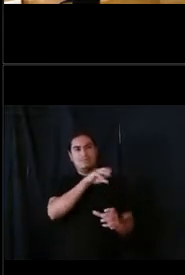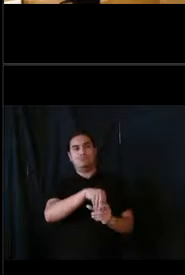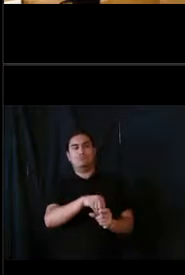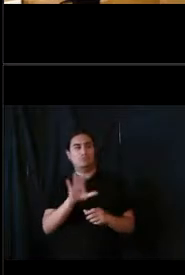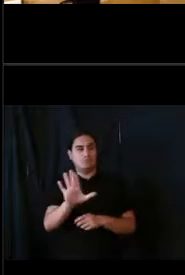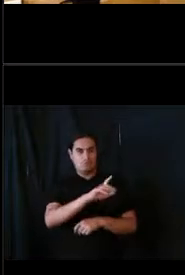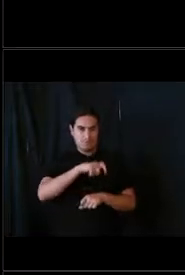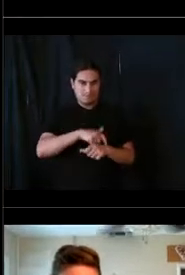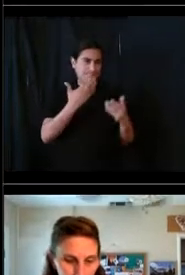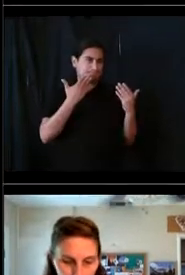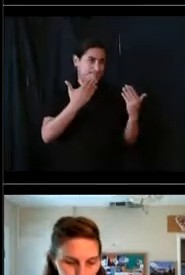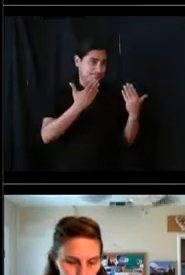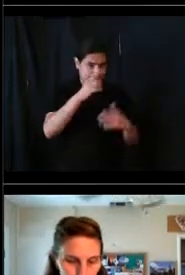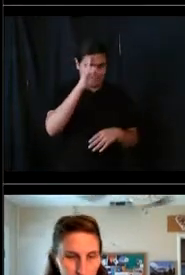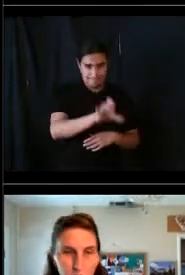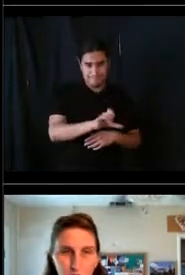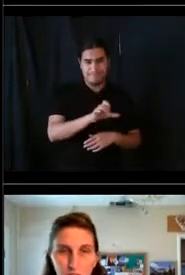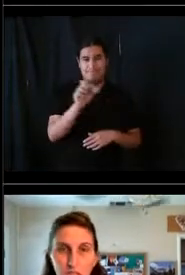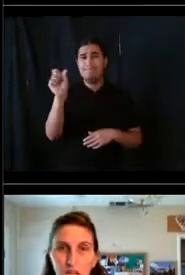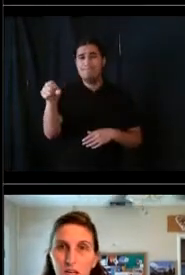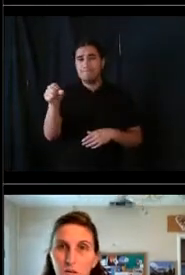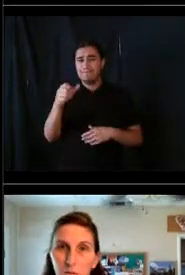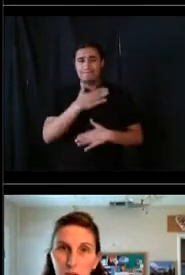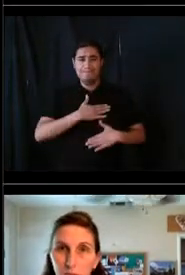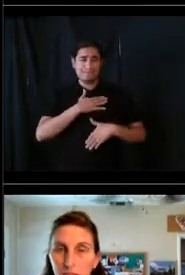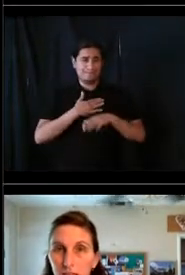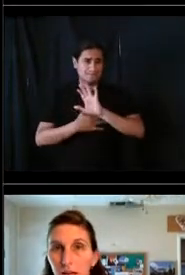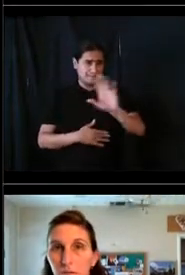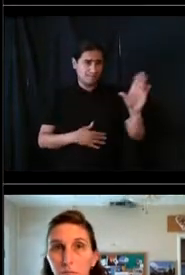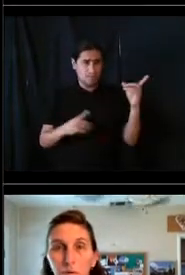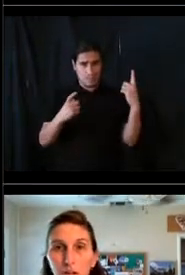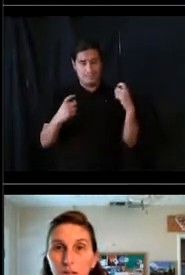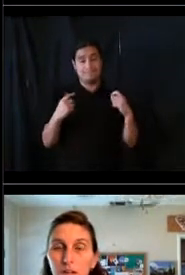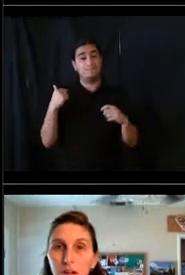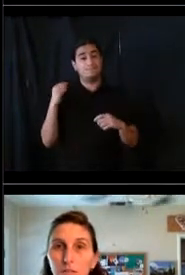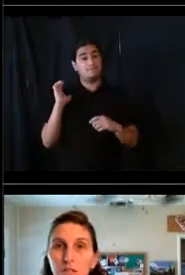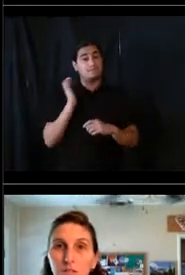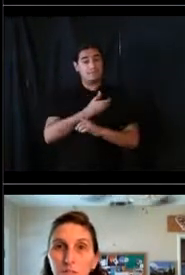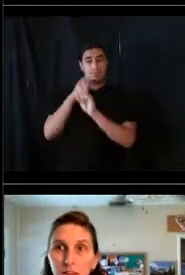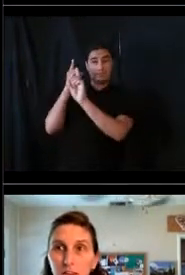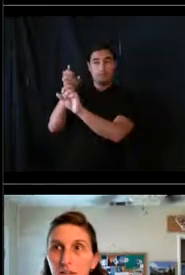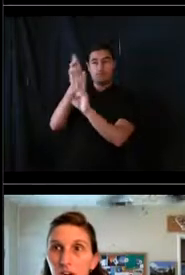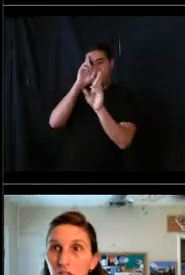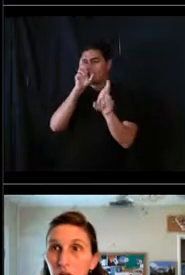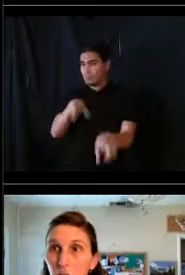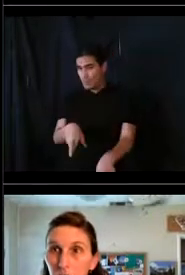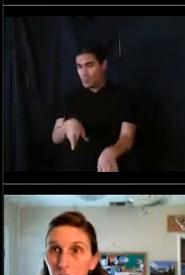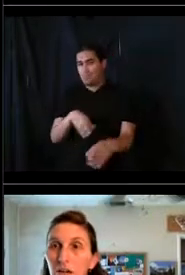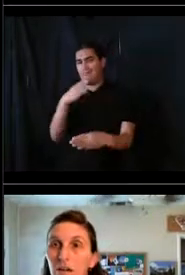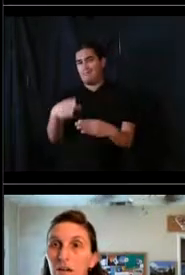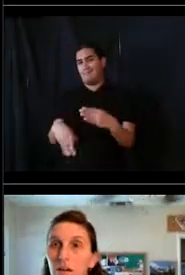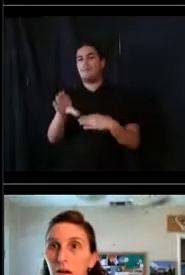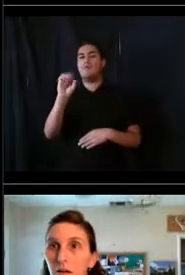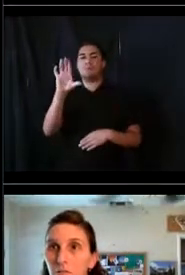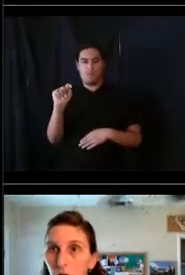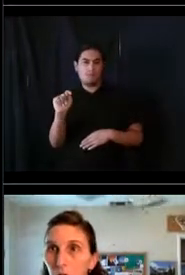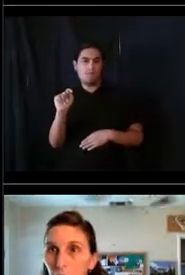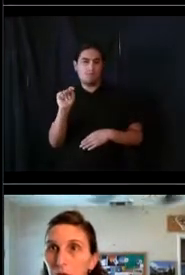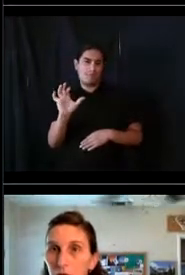thank you for that and um absolutely appreciate your questions we are aiming to get that report um to you by the end of october